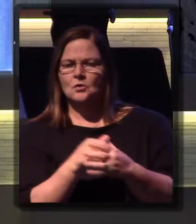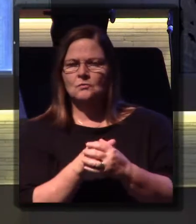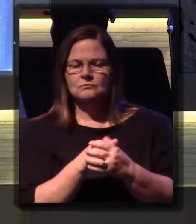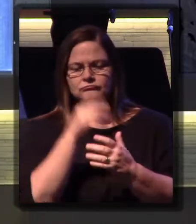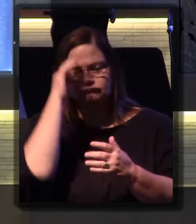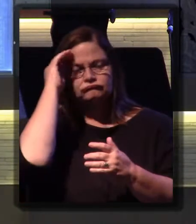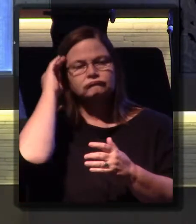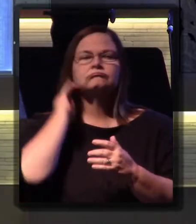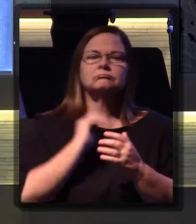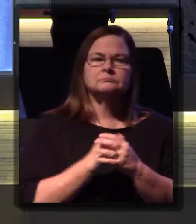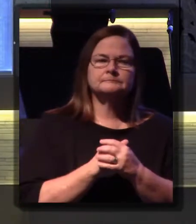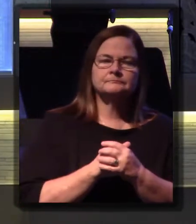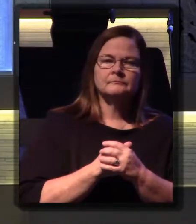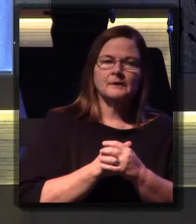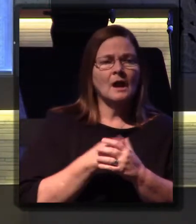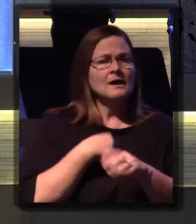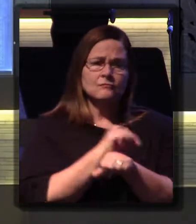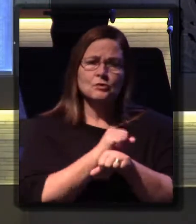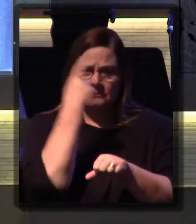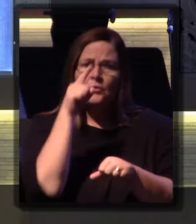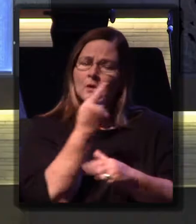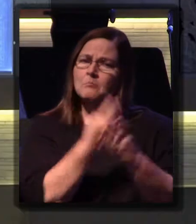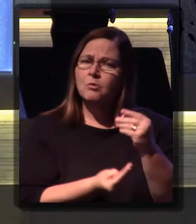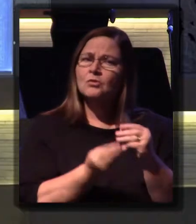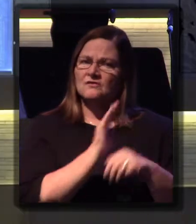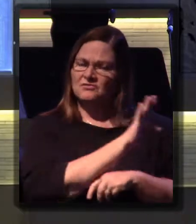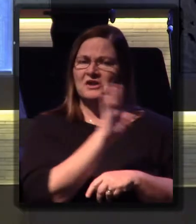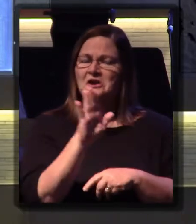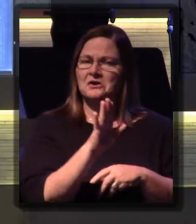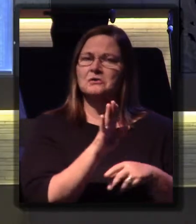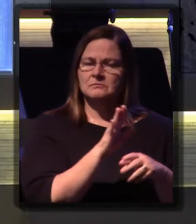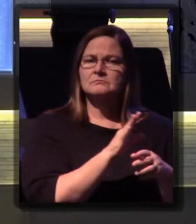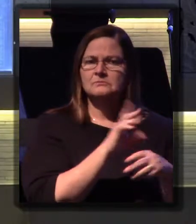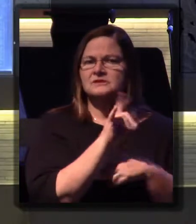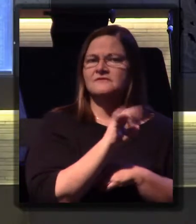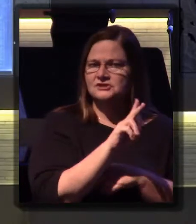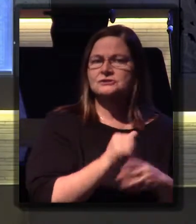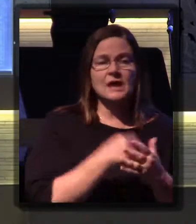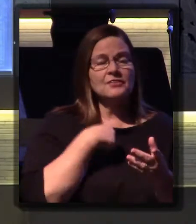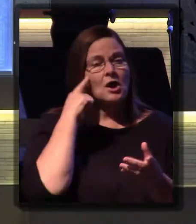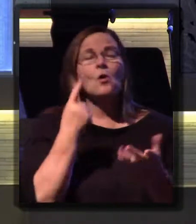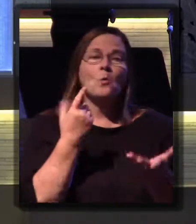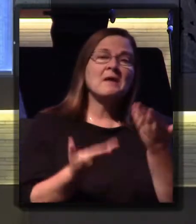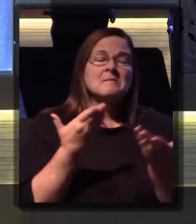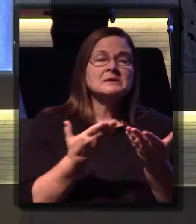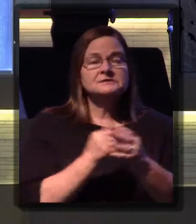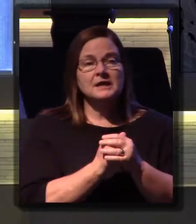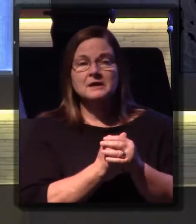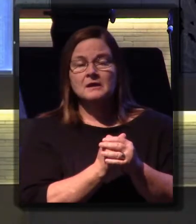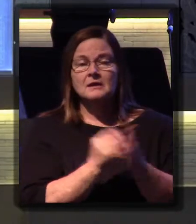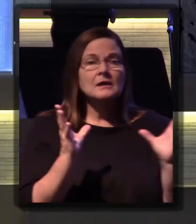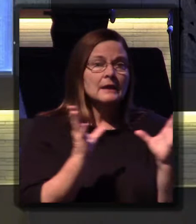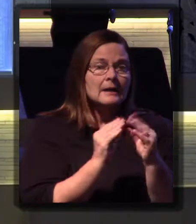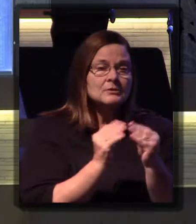programs, and then I was asked to attend the meeting. And I've written curriculum for both of their divisions in the past and thought, oh, maybe it's